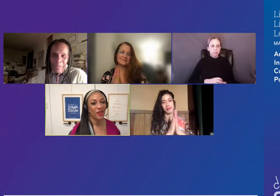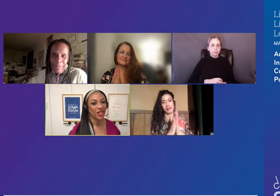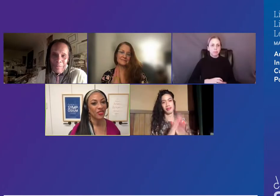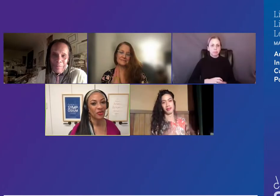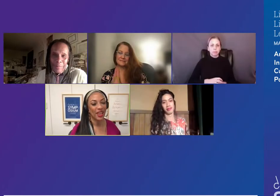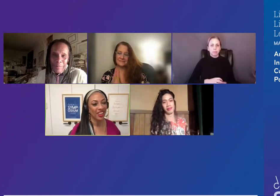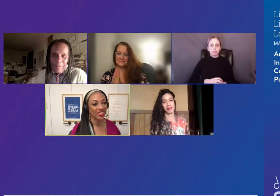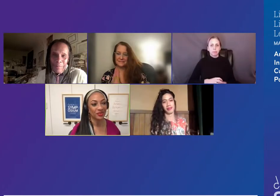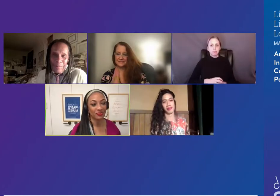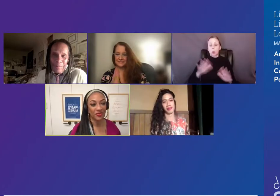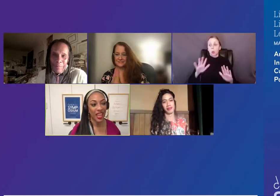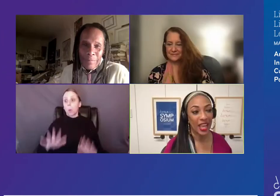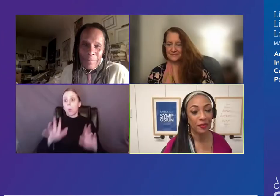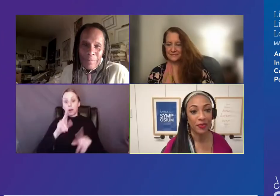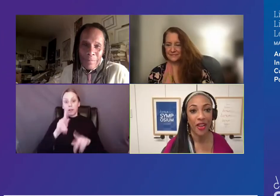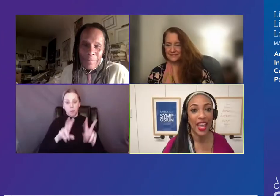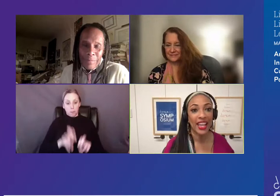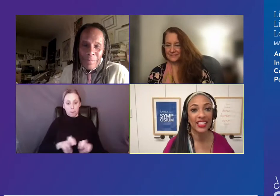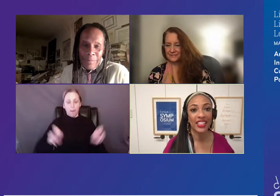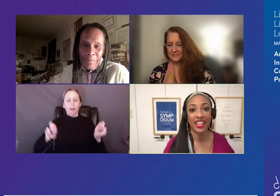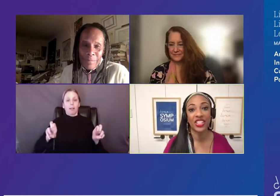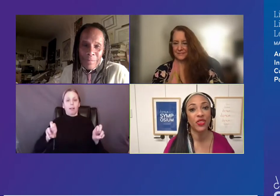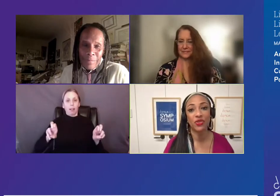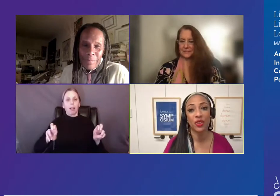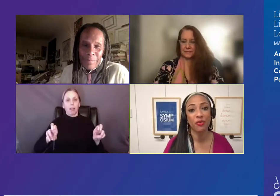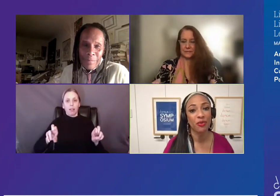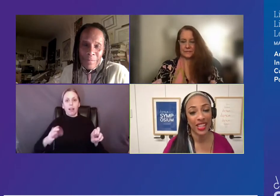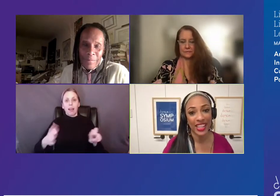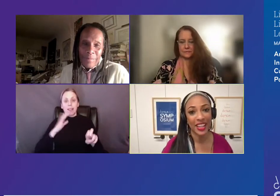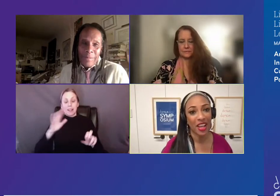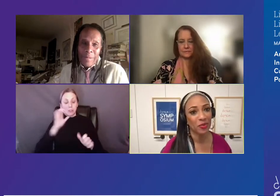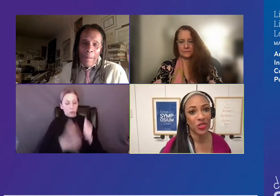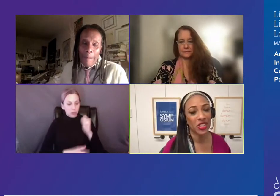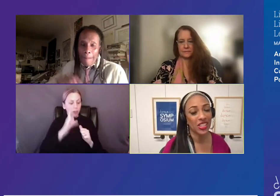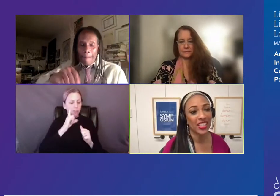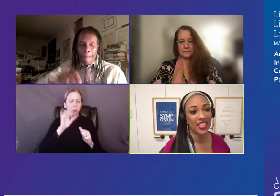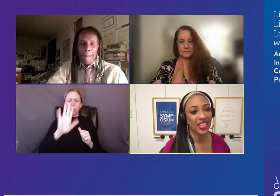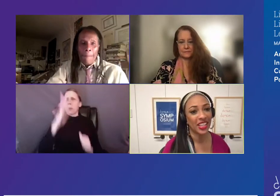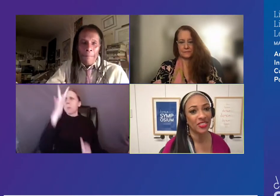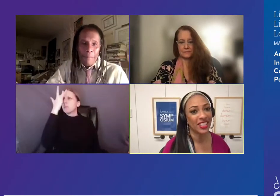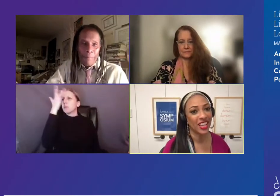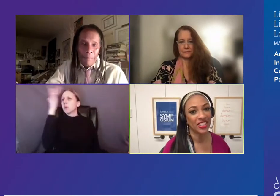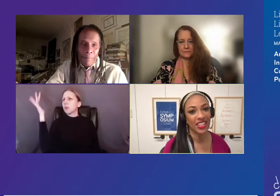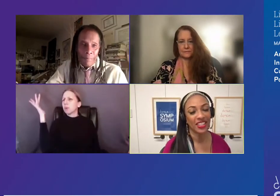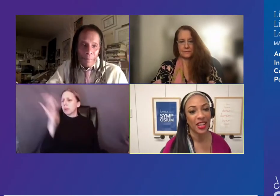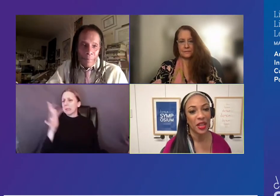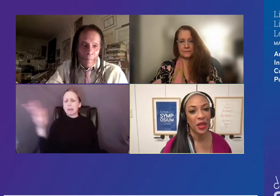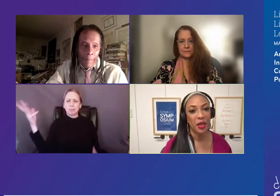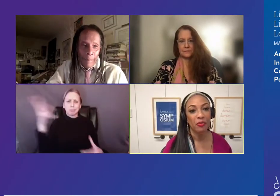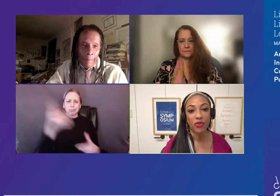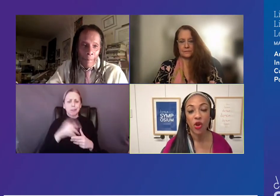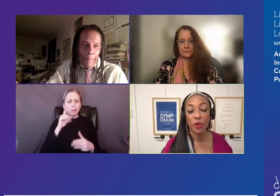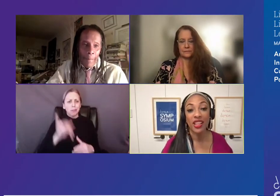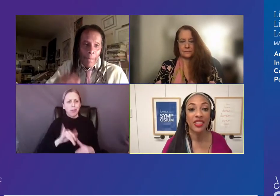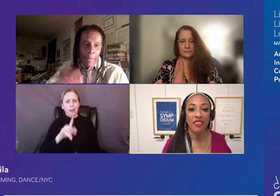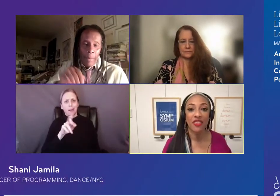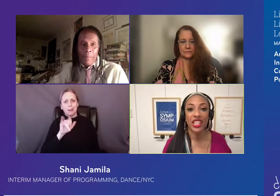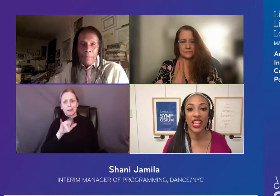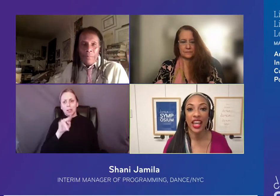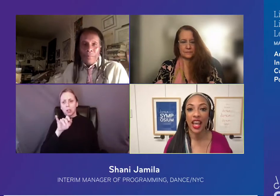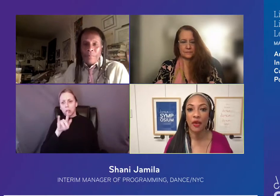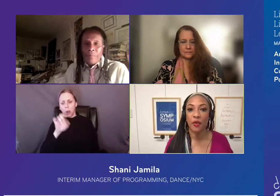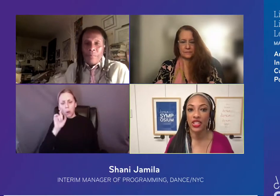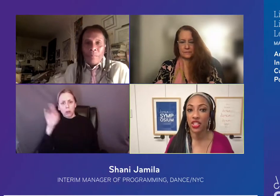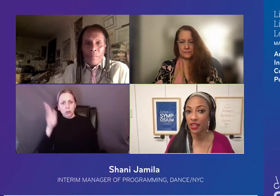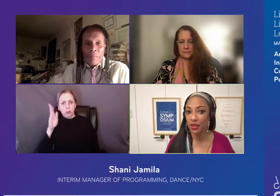What a wonderful panel. Um, our thanks to each of you for your brilliant contributions to this keynote discussion. Before we close